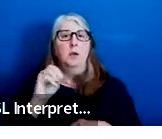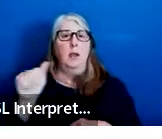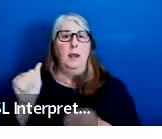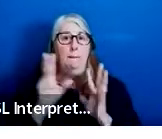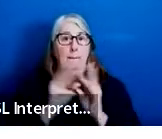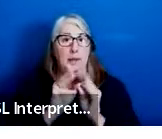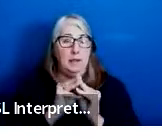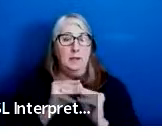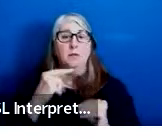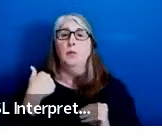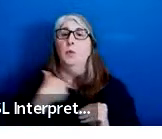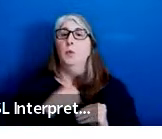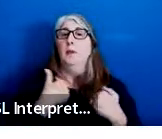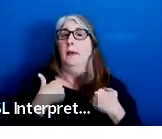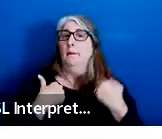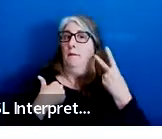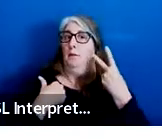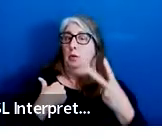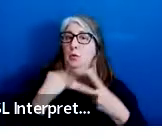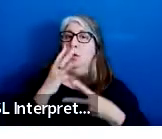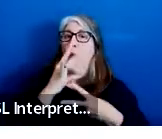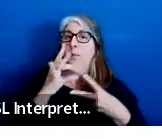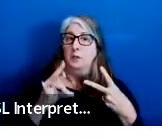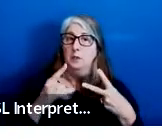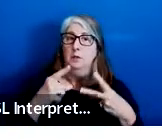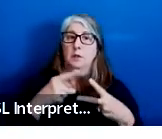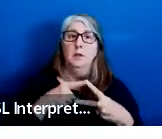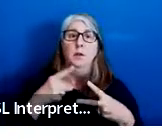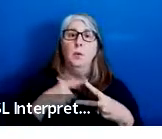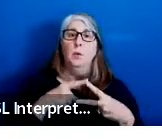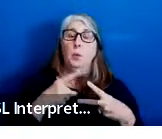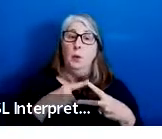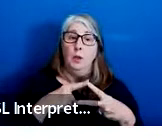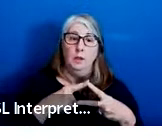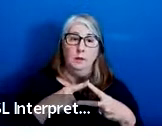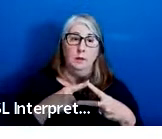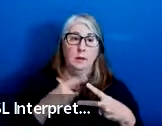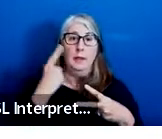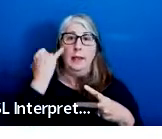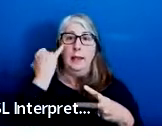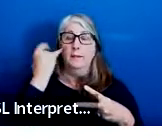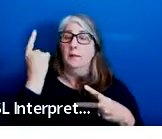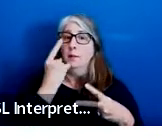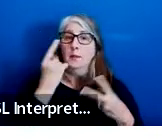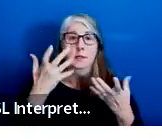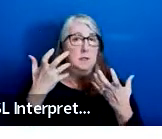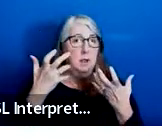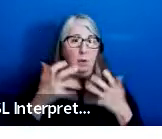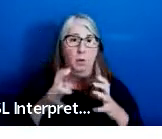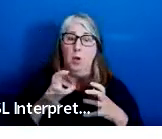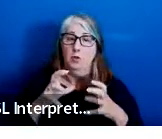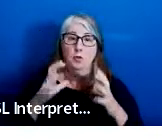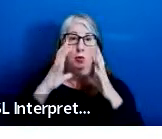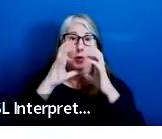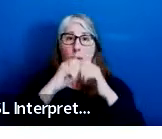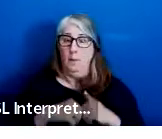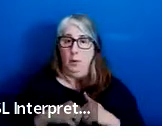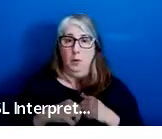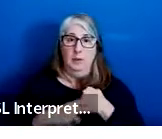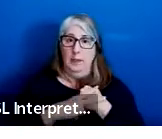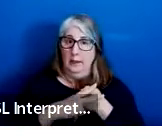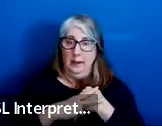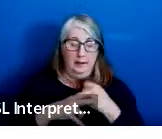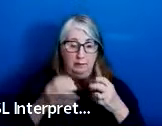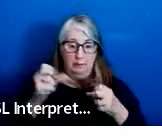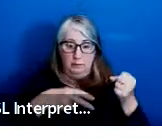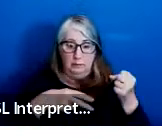So we have 2 options. One, if someone absolutely does not want to compost and does not want to dispose of yard trim